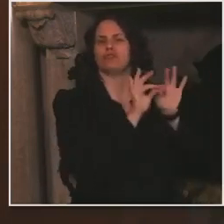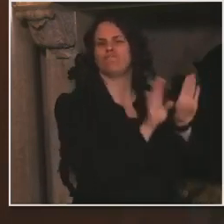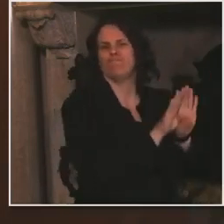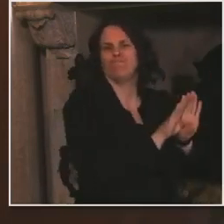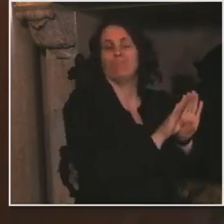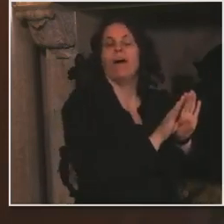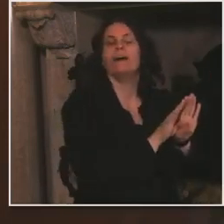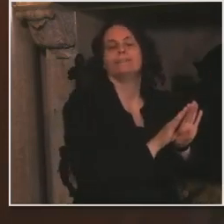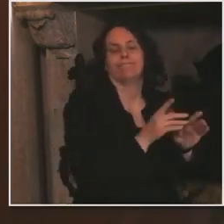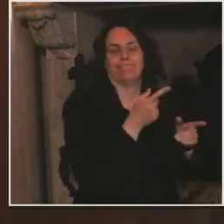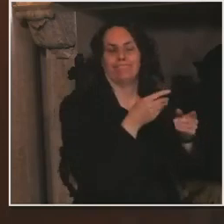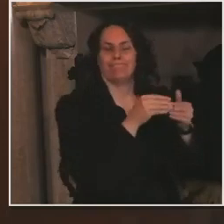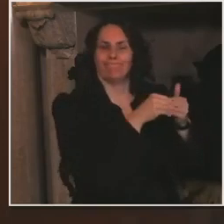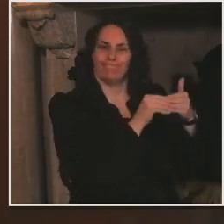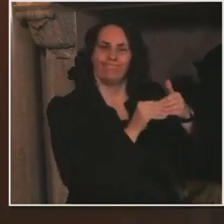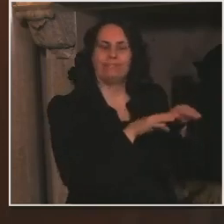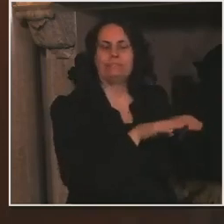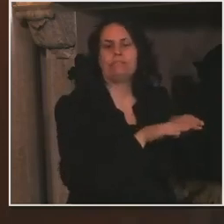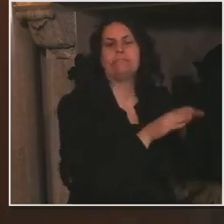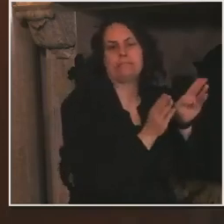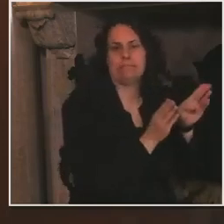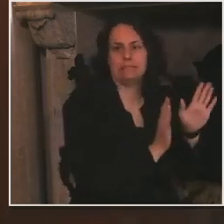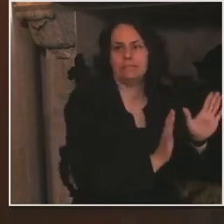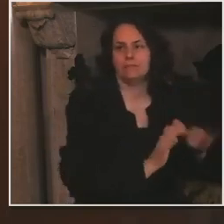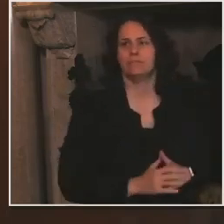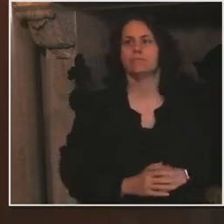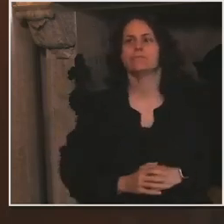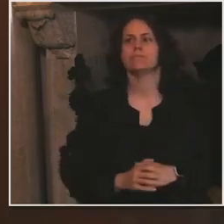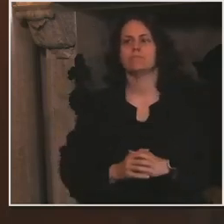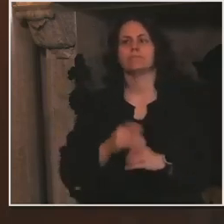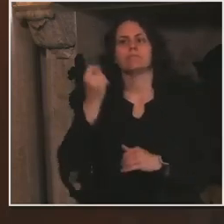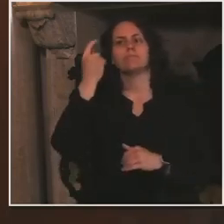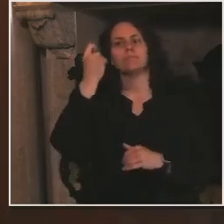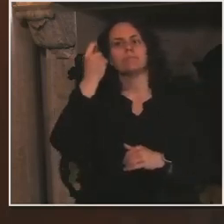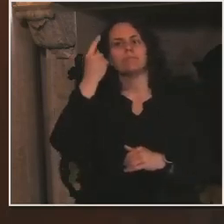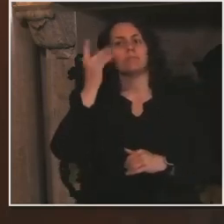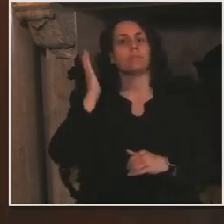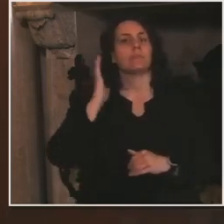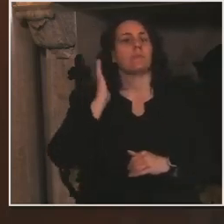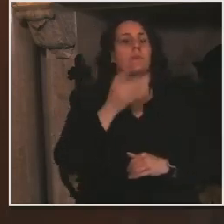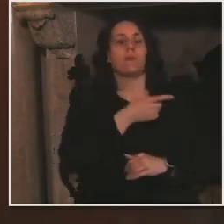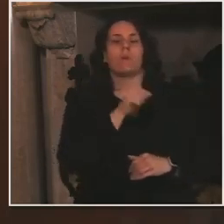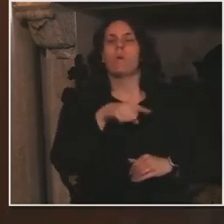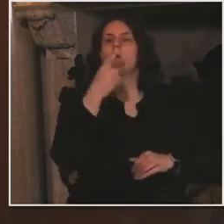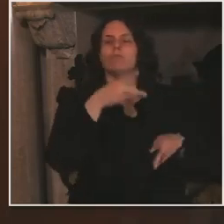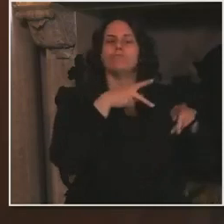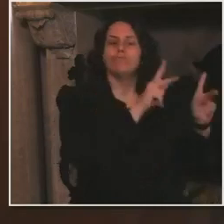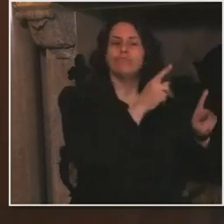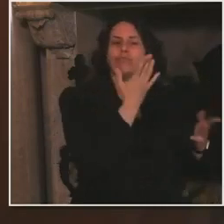like process payroll and employee benefits or preserve inventory or equipment.